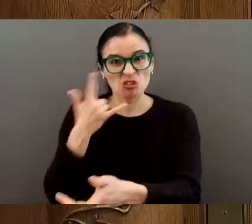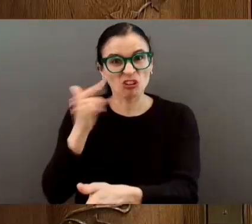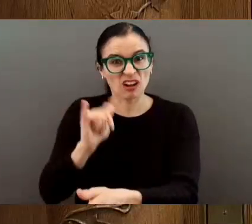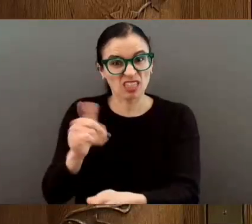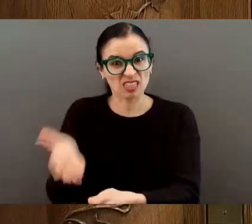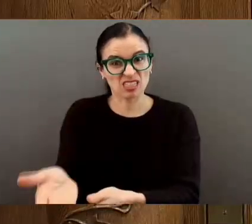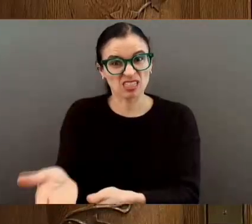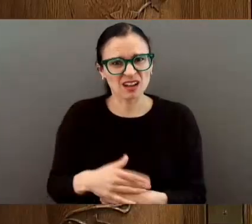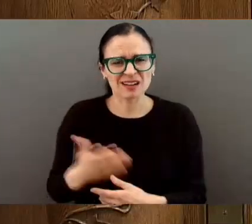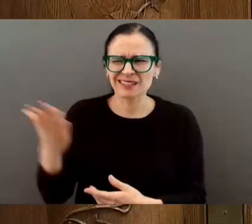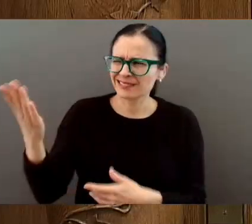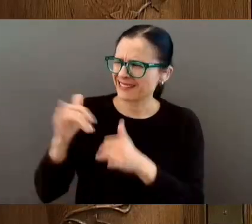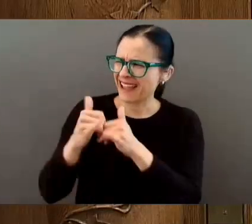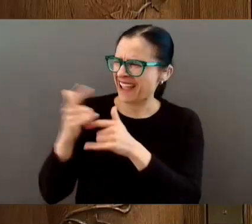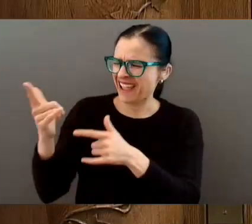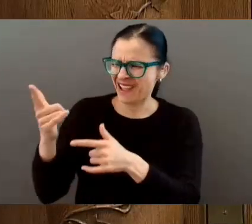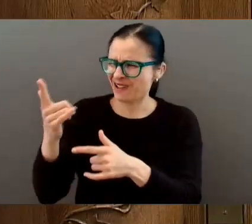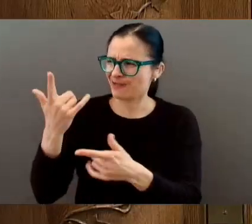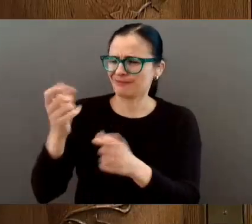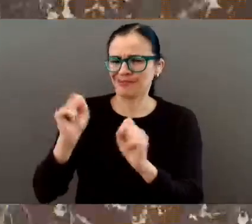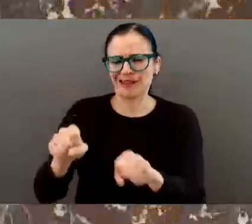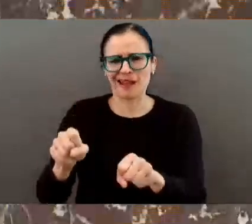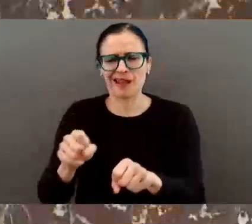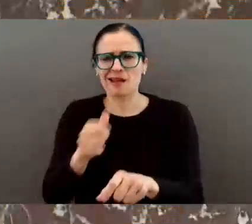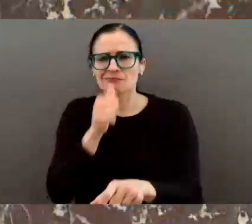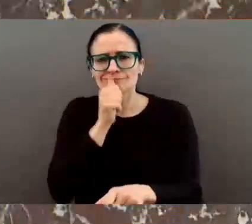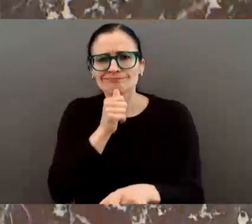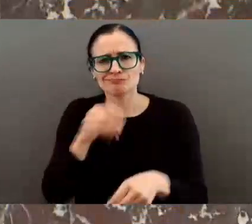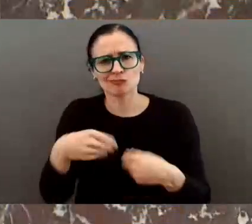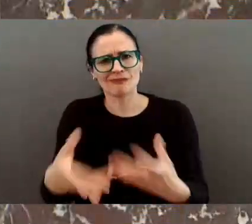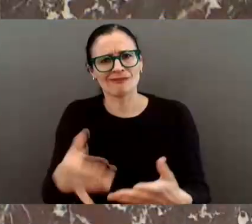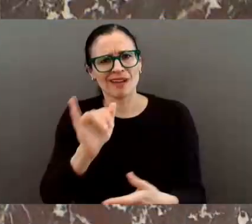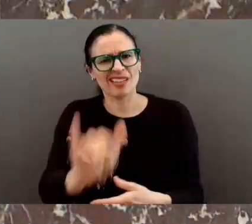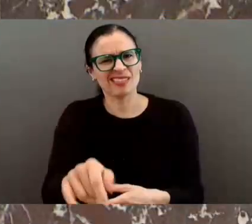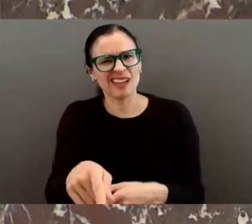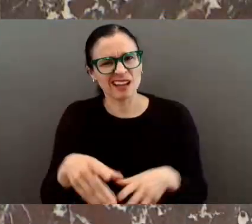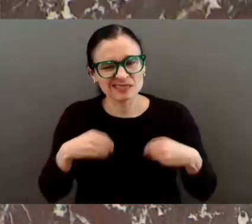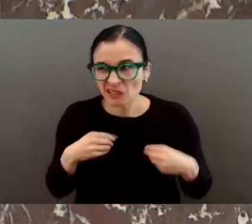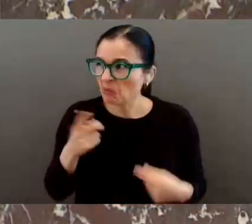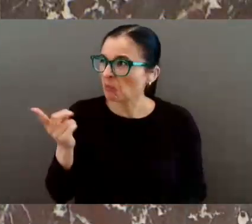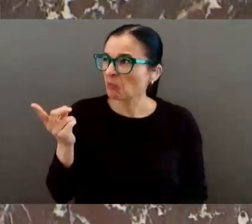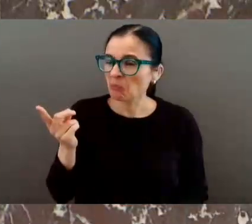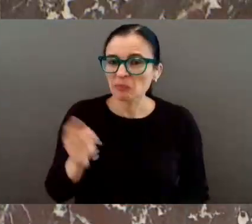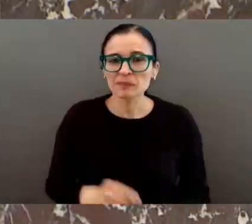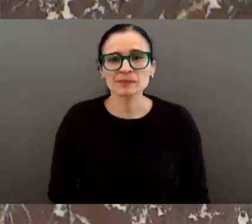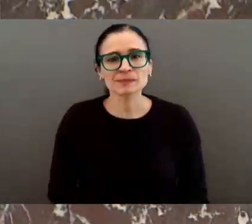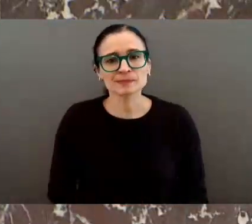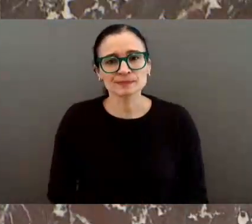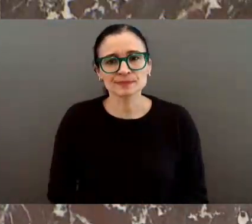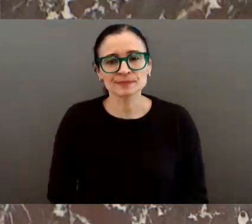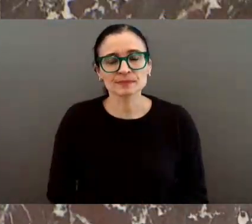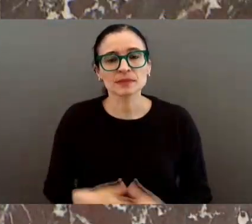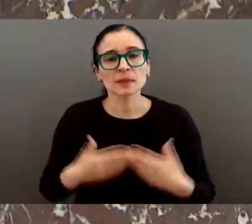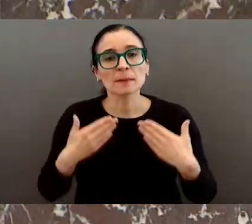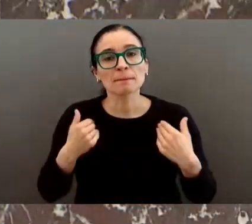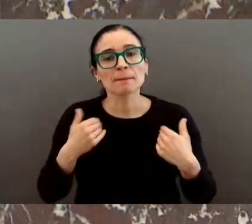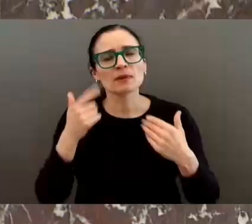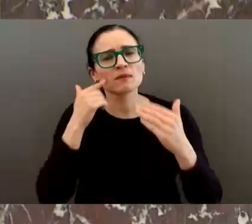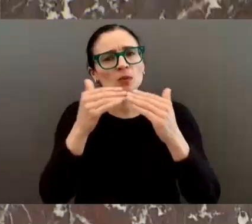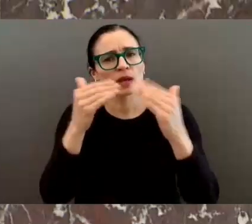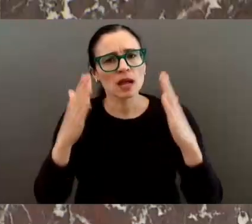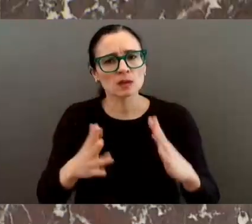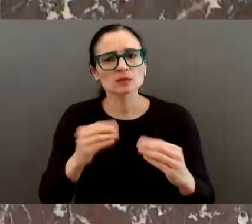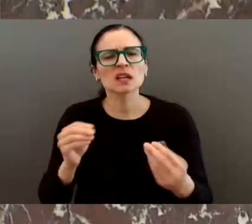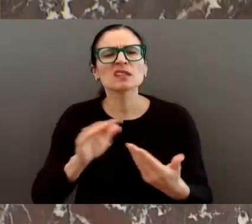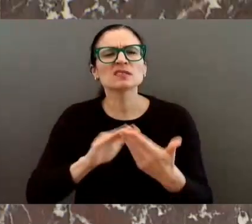Minister for Housing and Municipal Affairs. Thank you, Honourable Speaker. The member didn't share the community, but I assume it's West Kelowna. The member